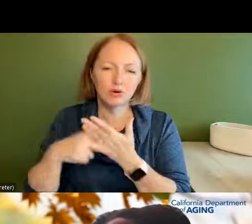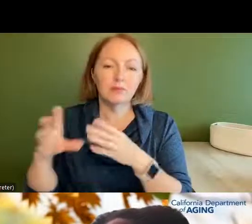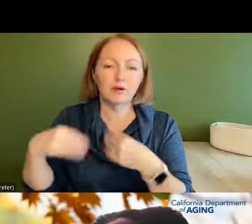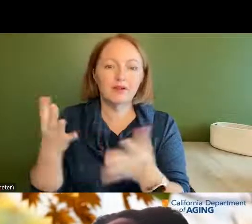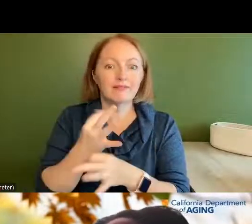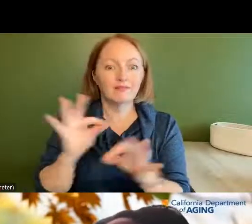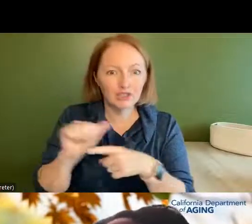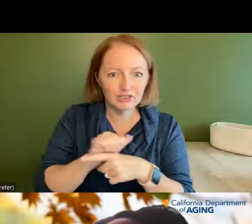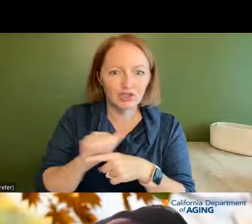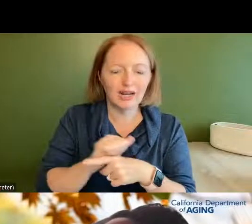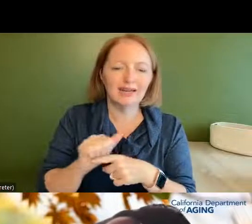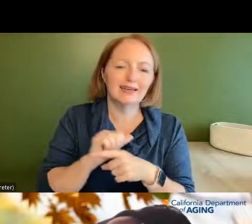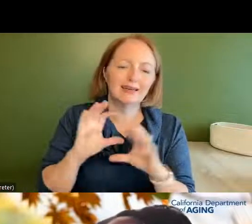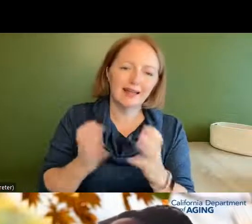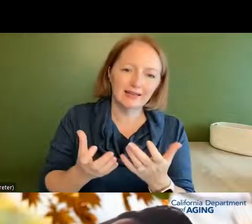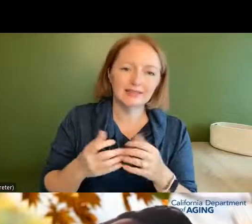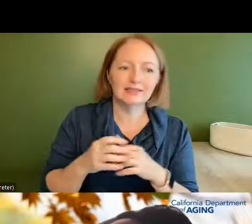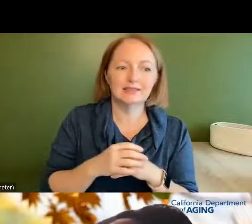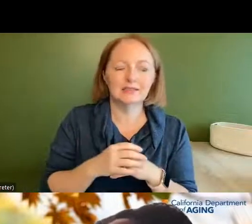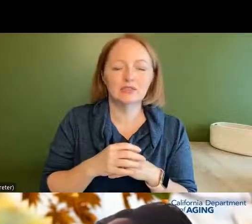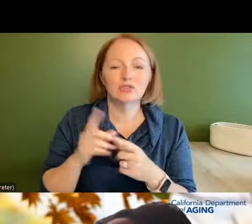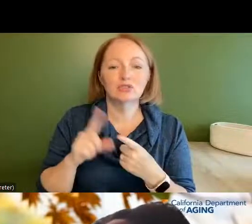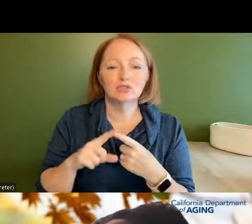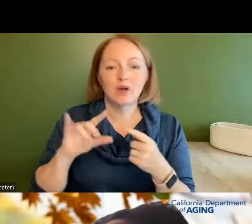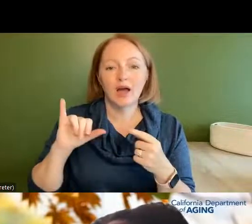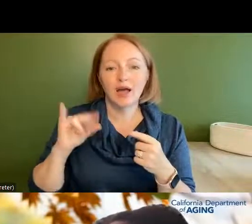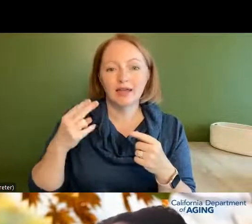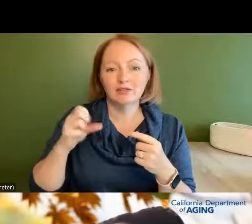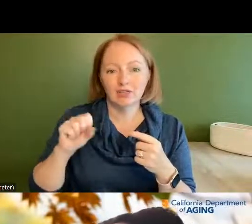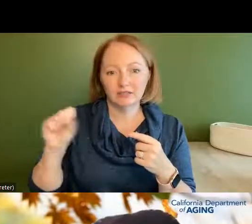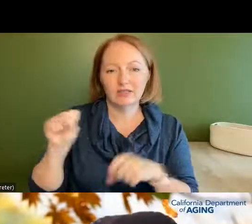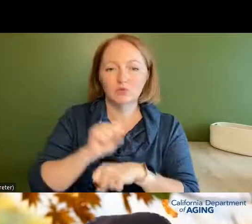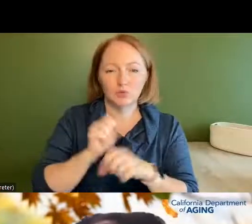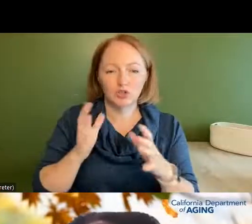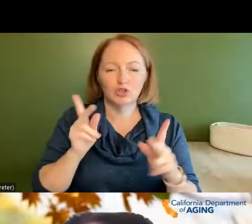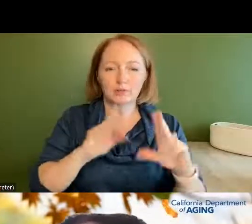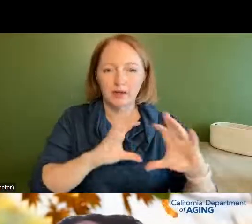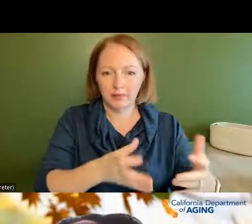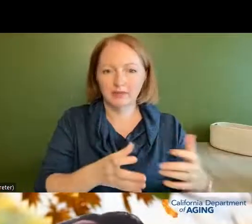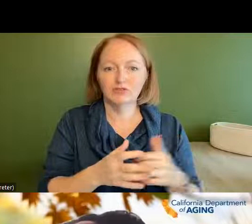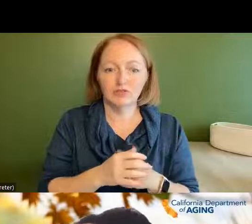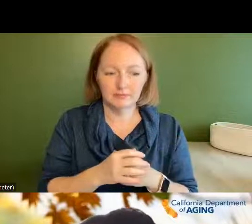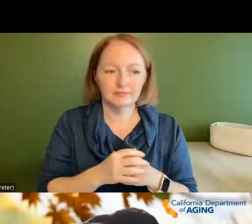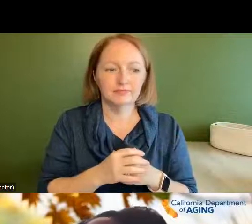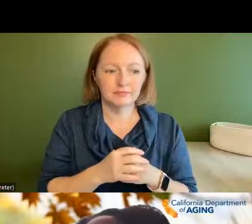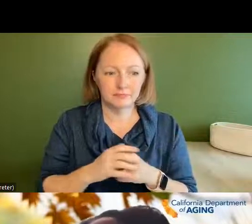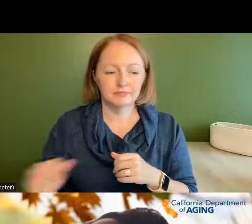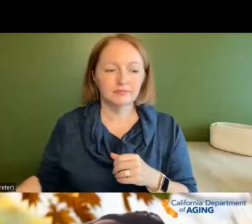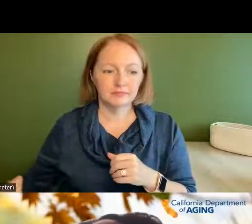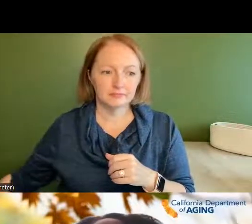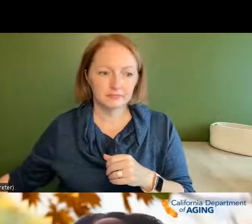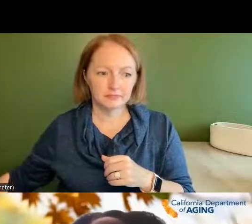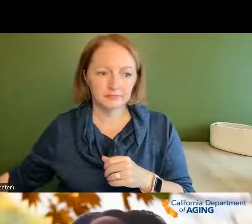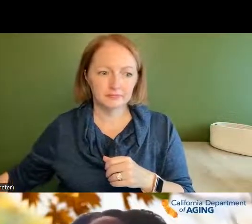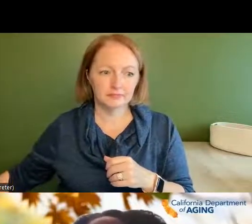free training courses to the IHSS worker population. And there are 5